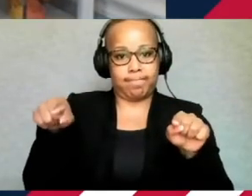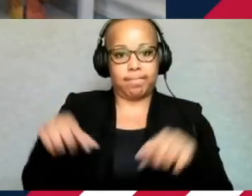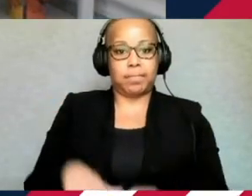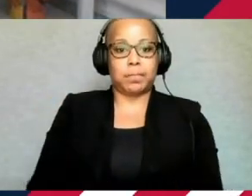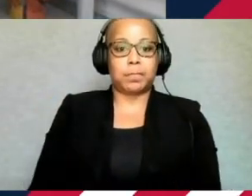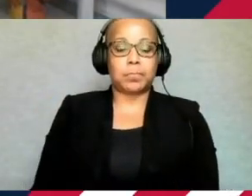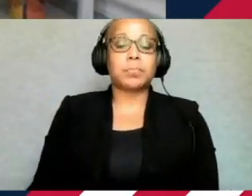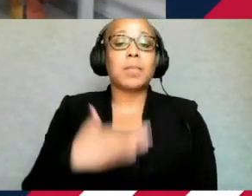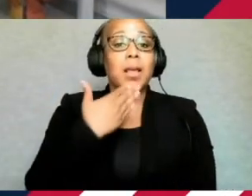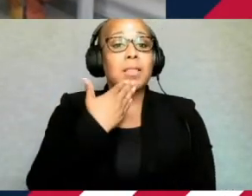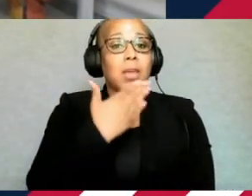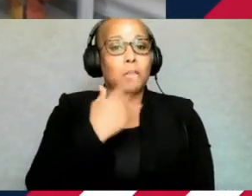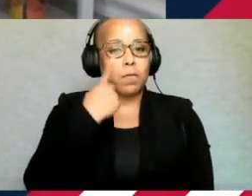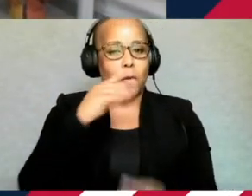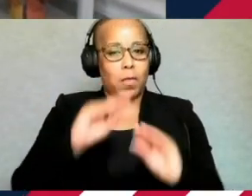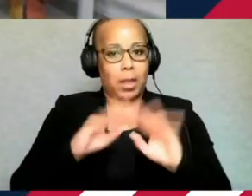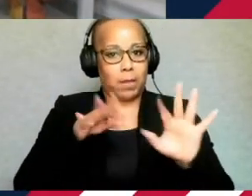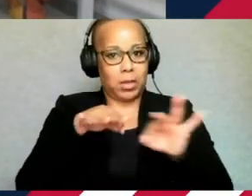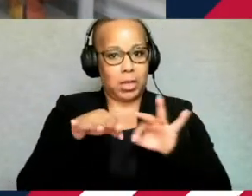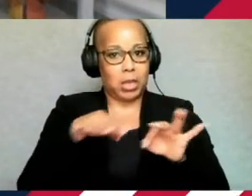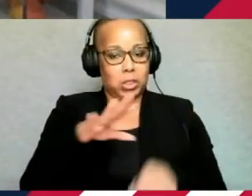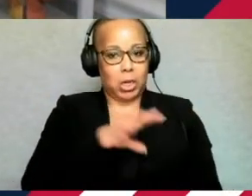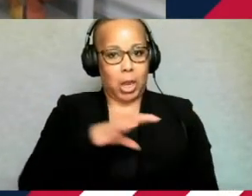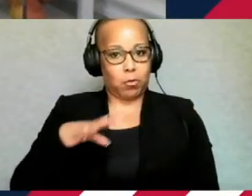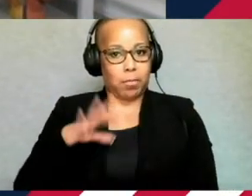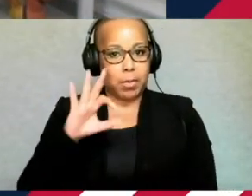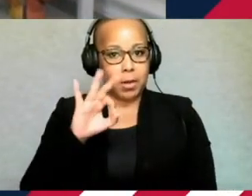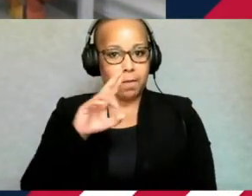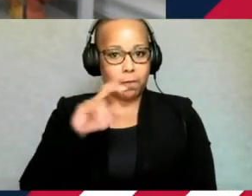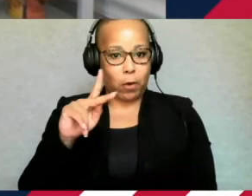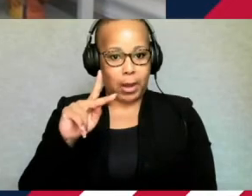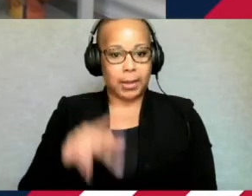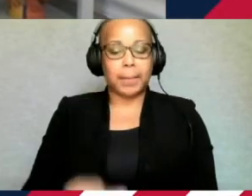Thank you for that clarification, Congressman Frank.